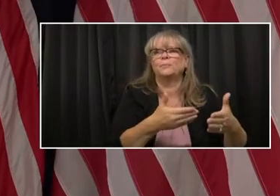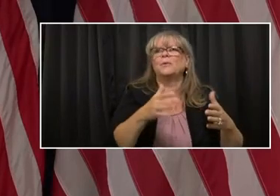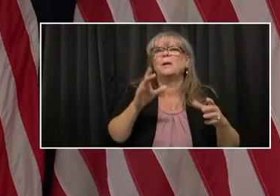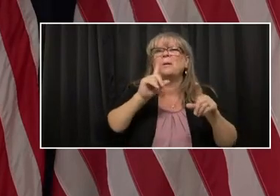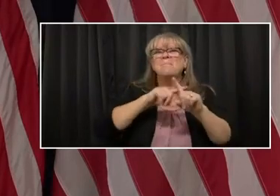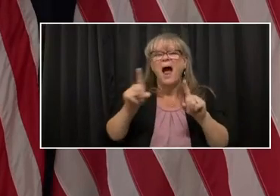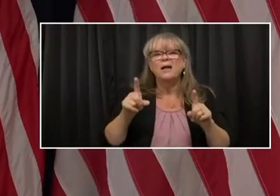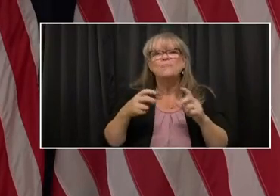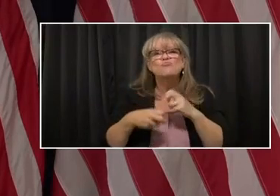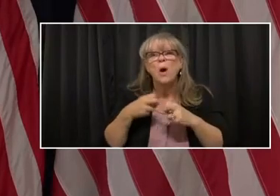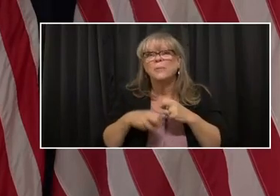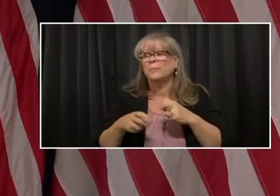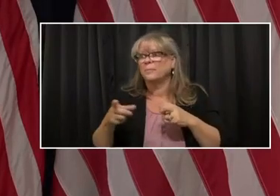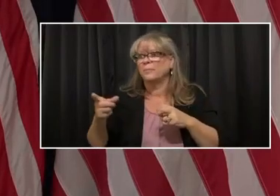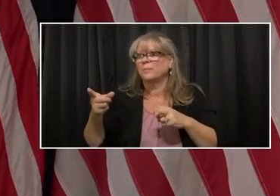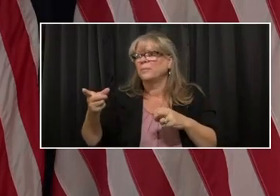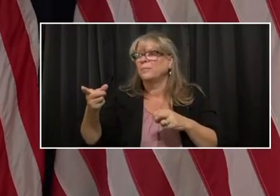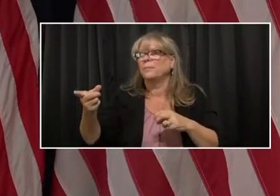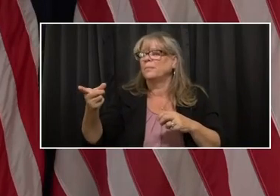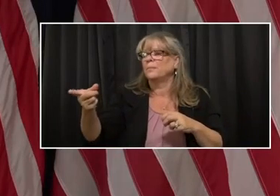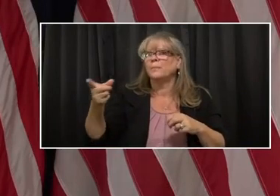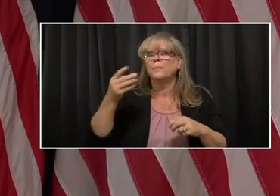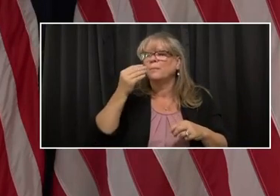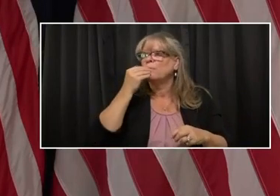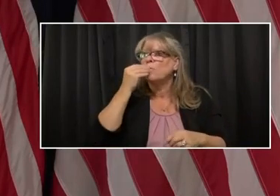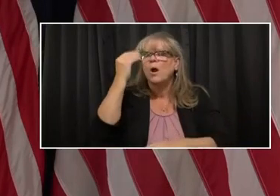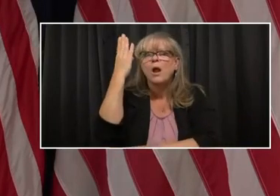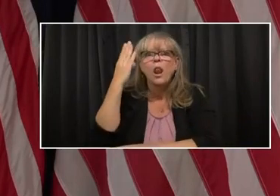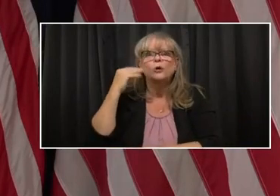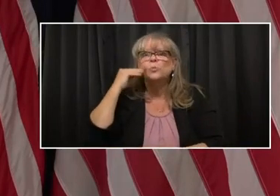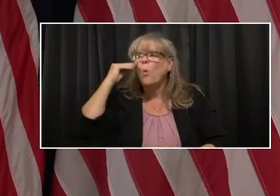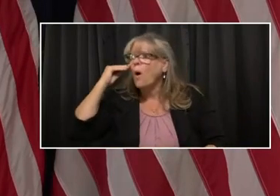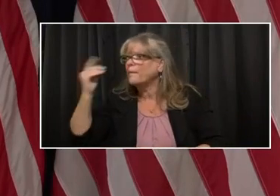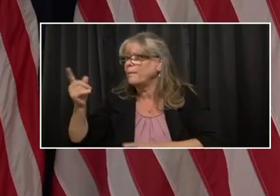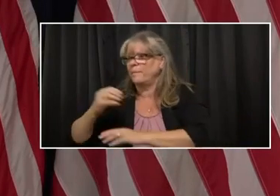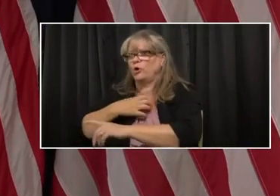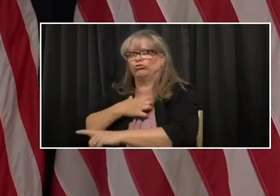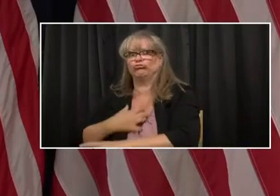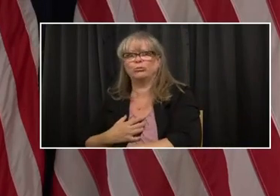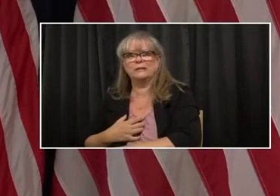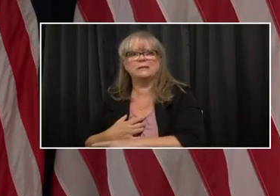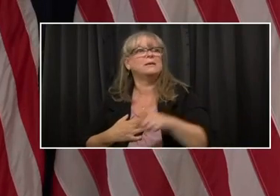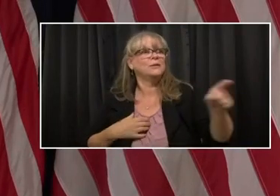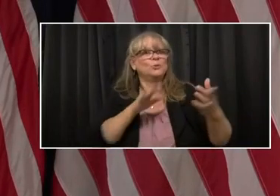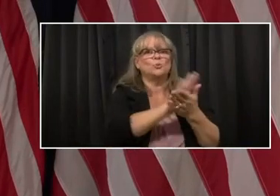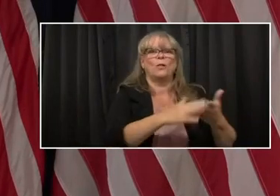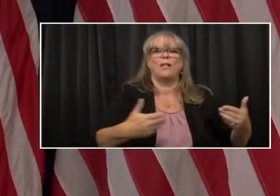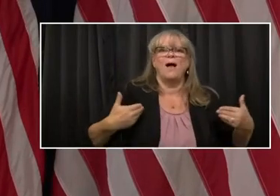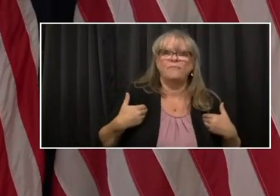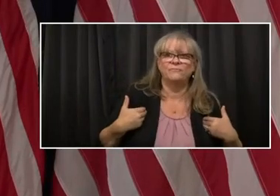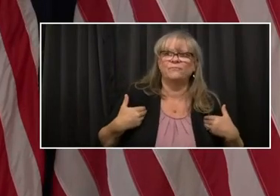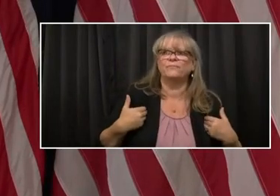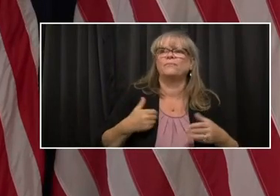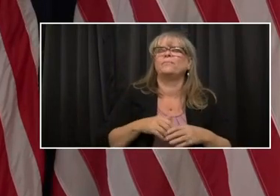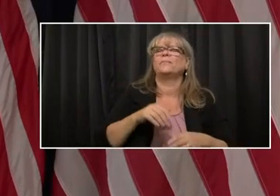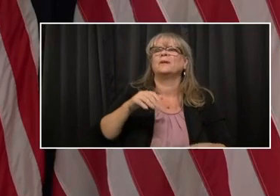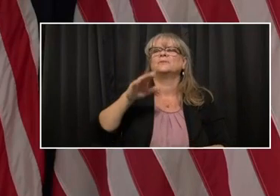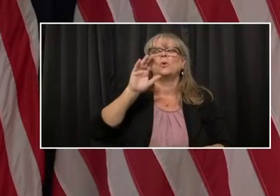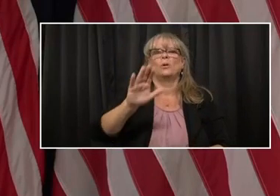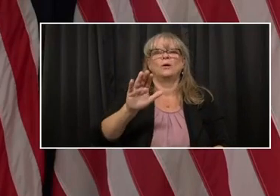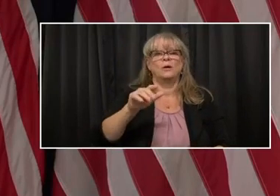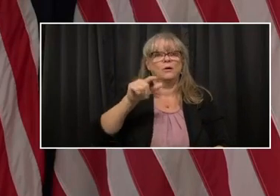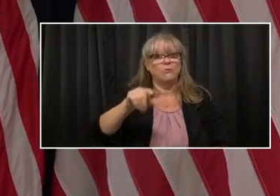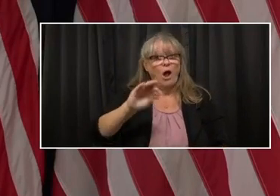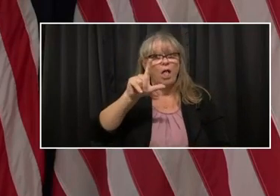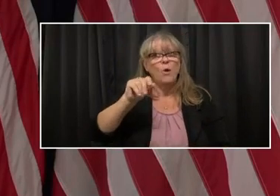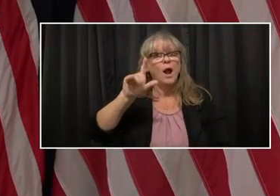And Colorado's not perfect, but by and large, our educators, our administrators, our teachers, our superintendents are really